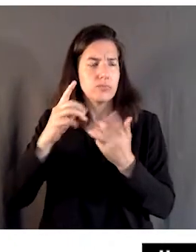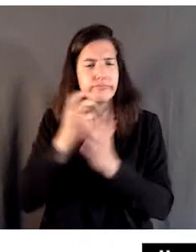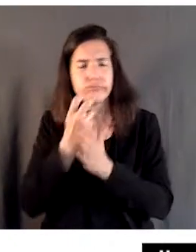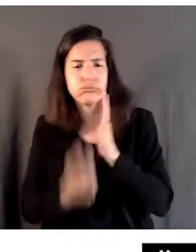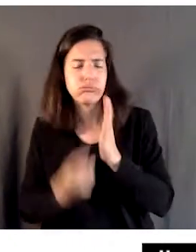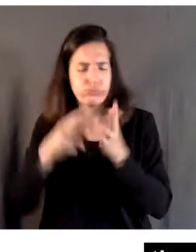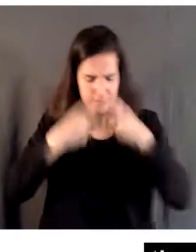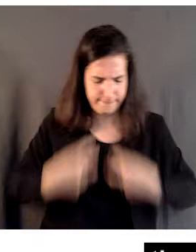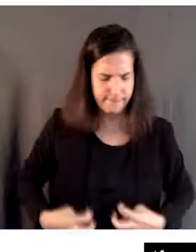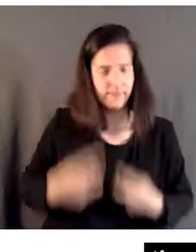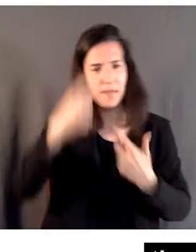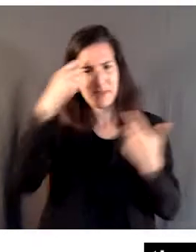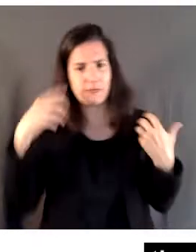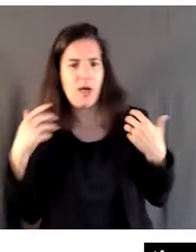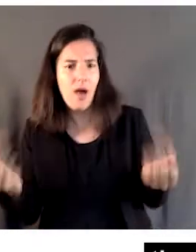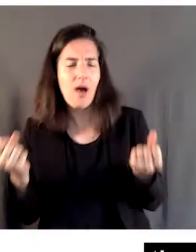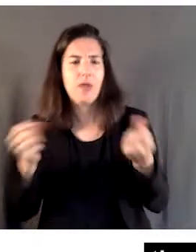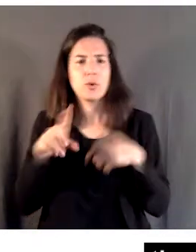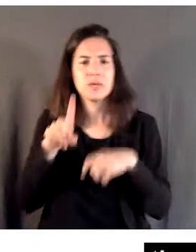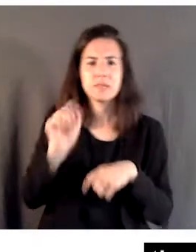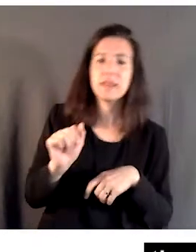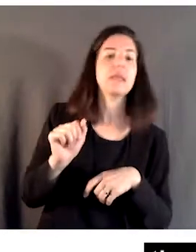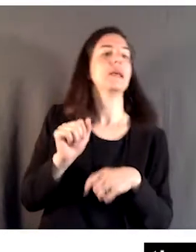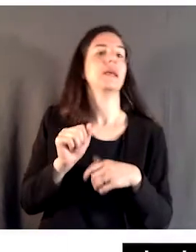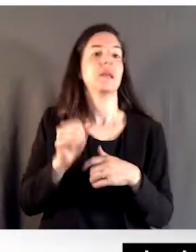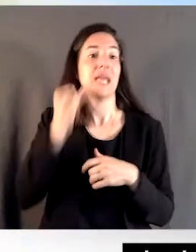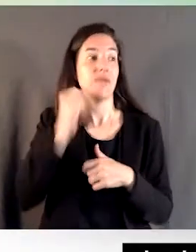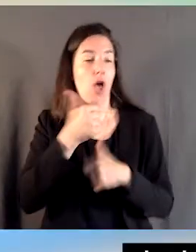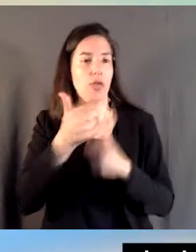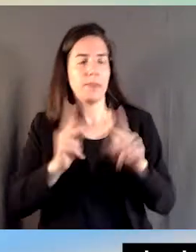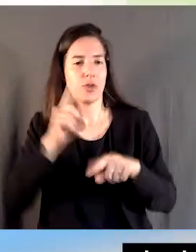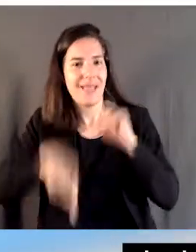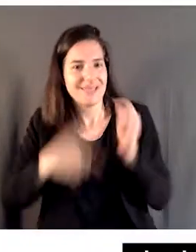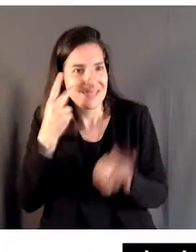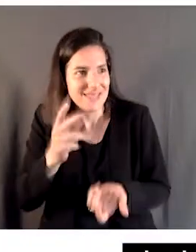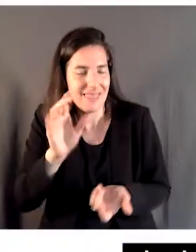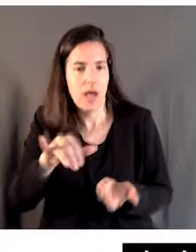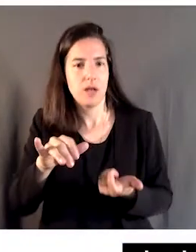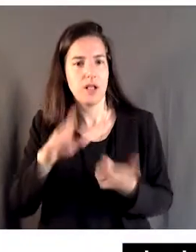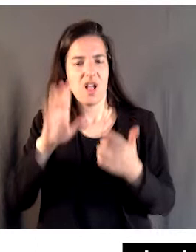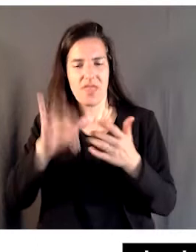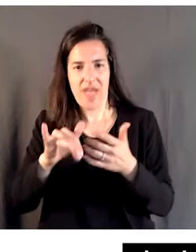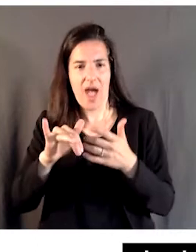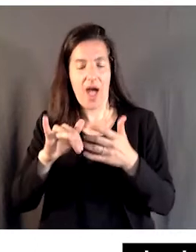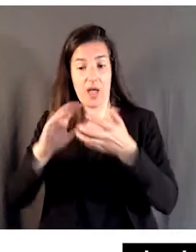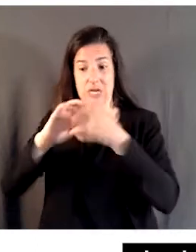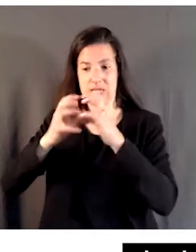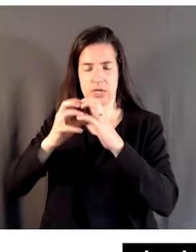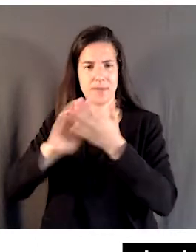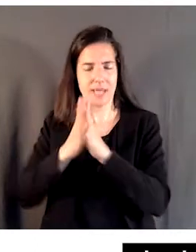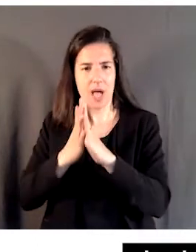the disability that folks do not get to see. And what a clash that can be at that intersection